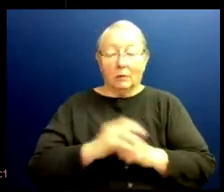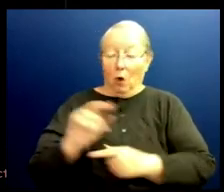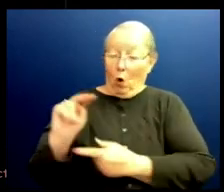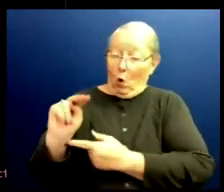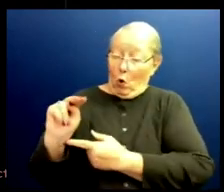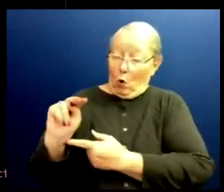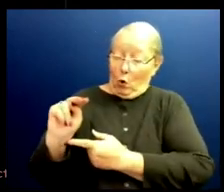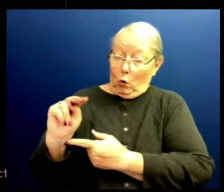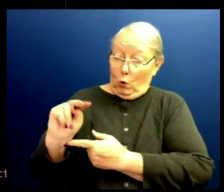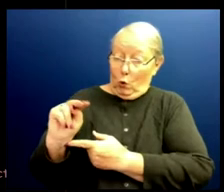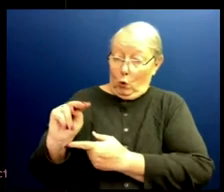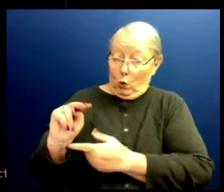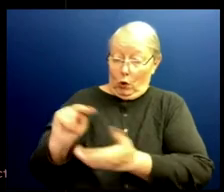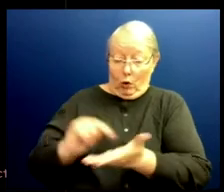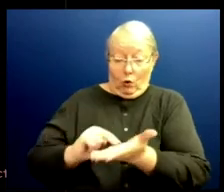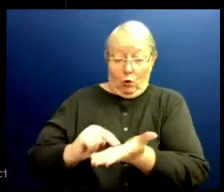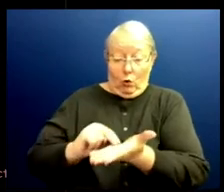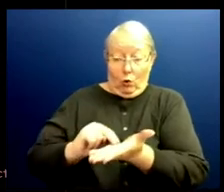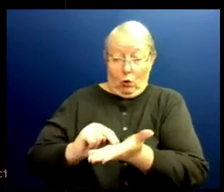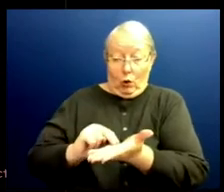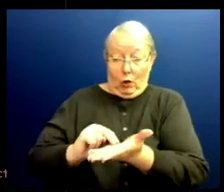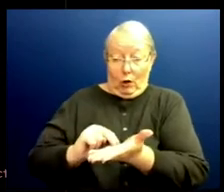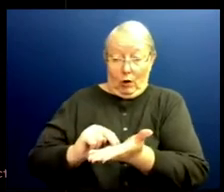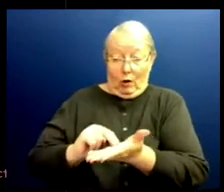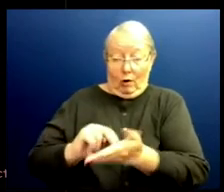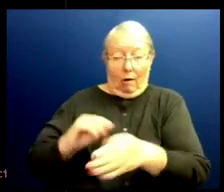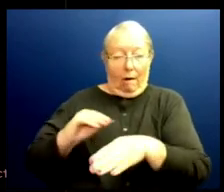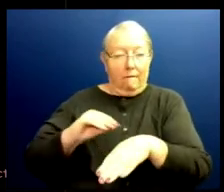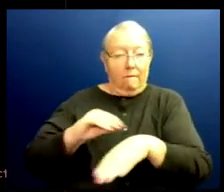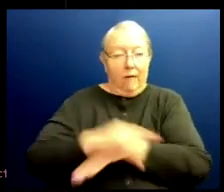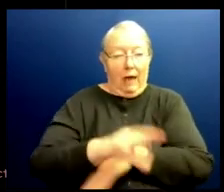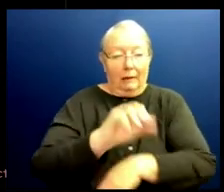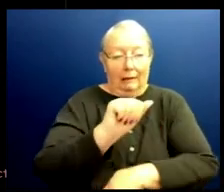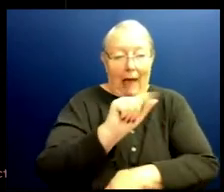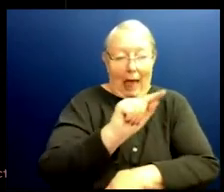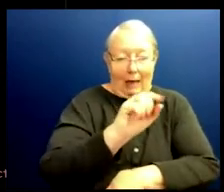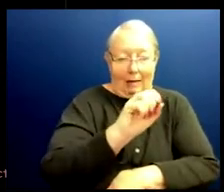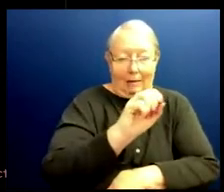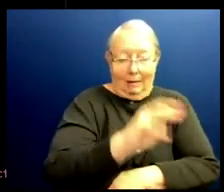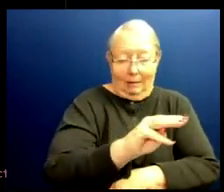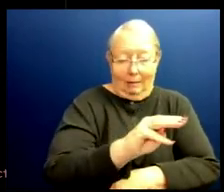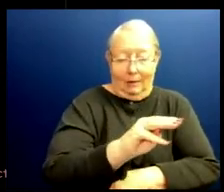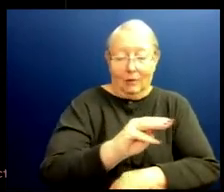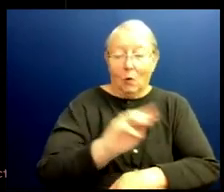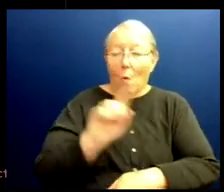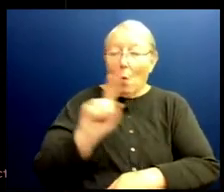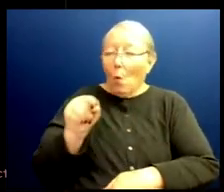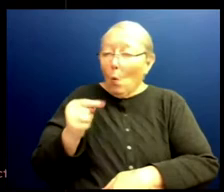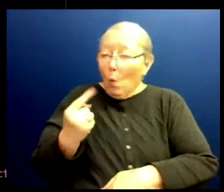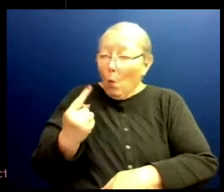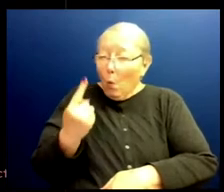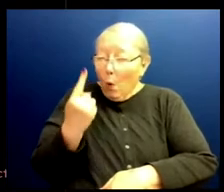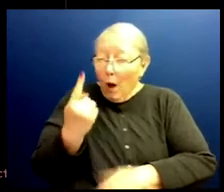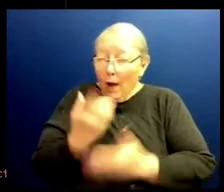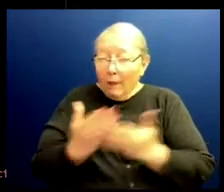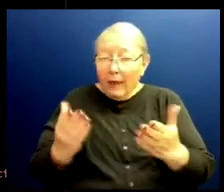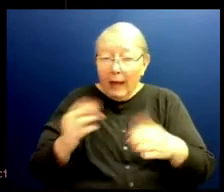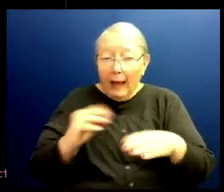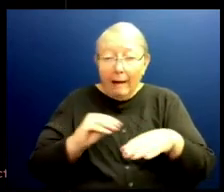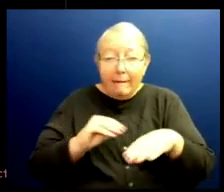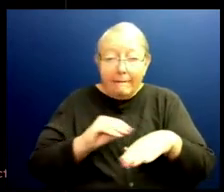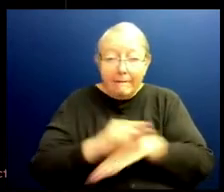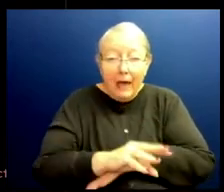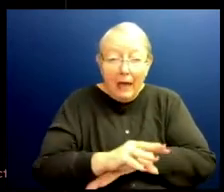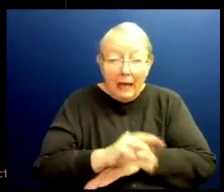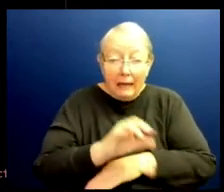of atoms. And so gravity is believed to be the only force that would operate here on